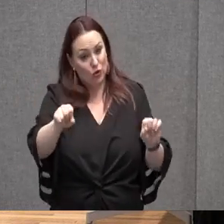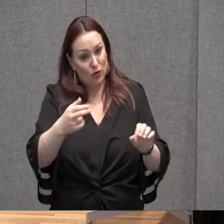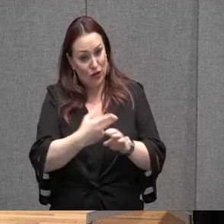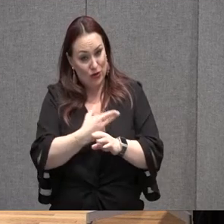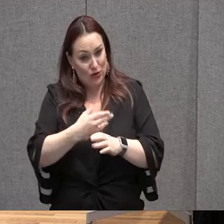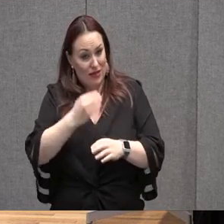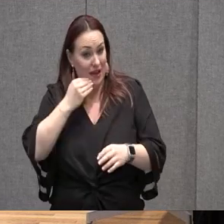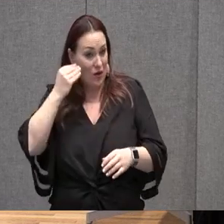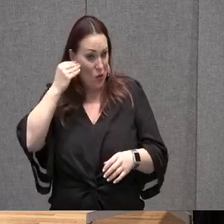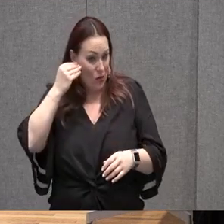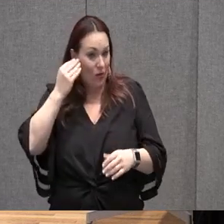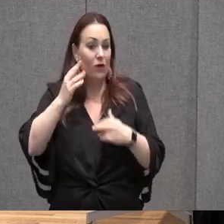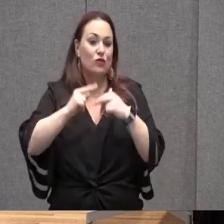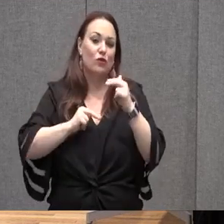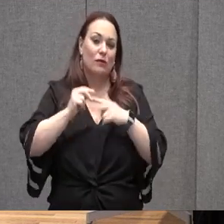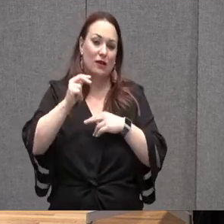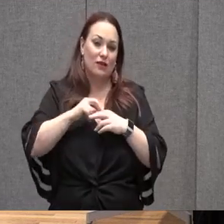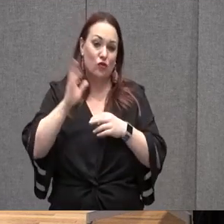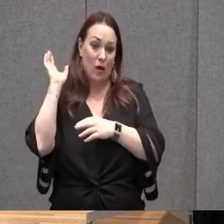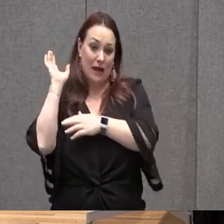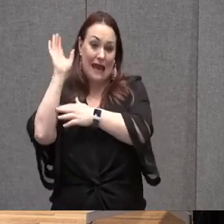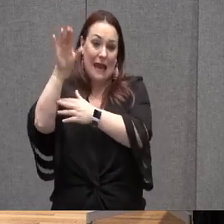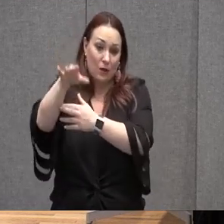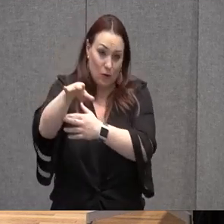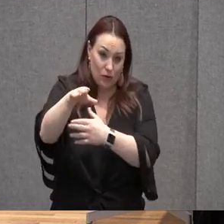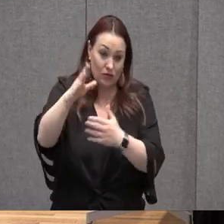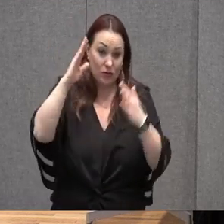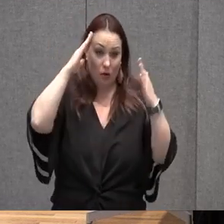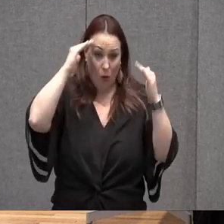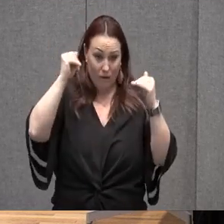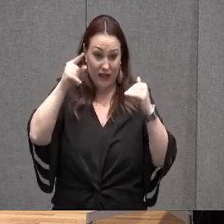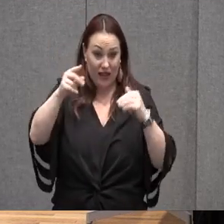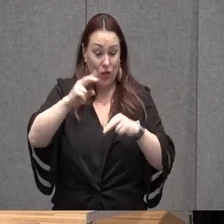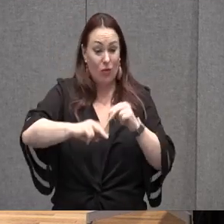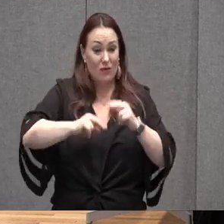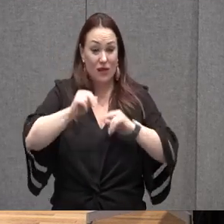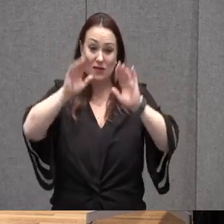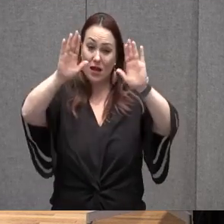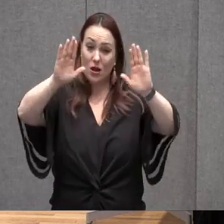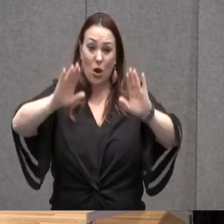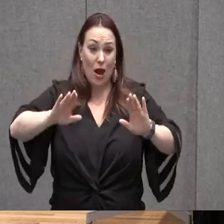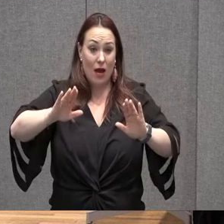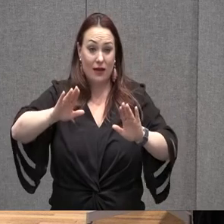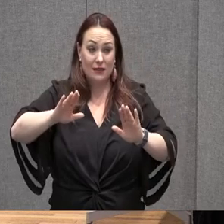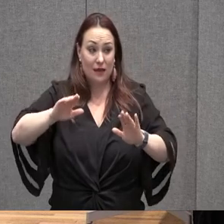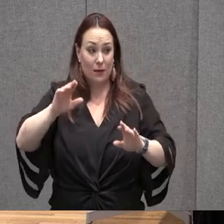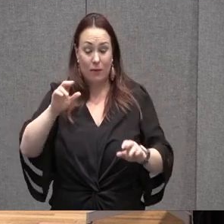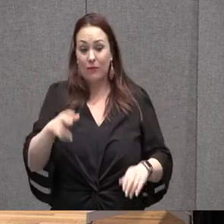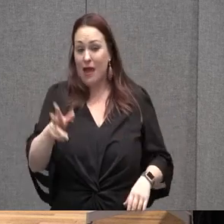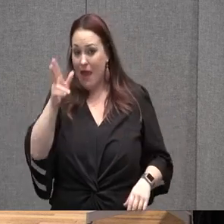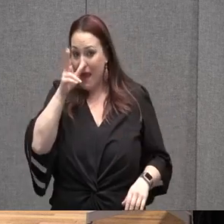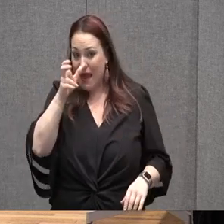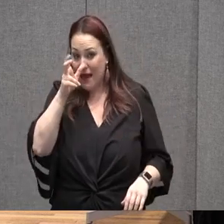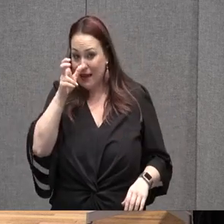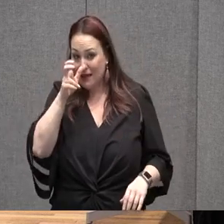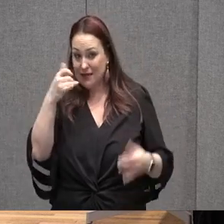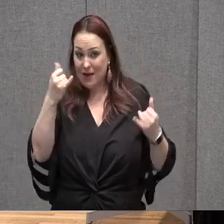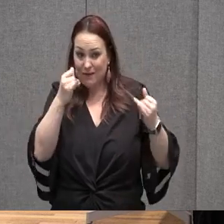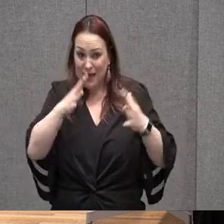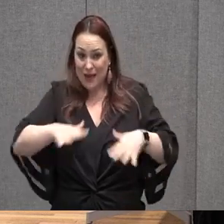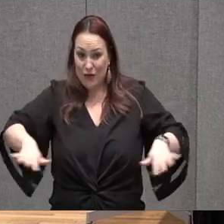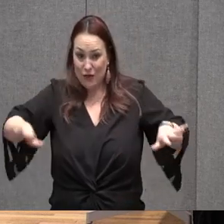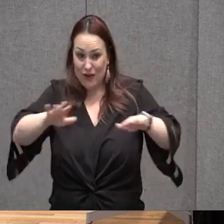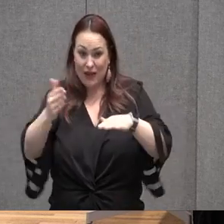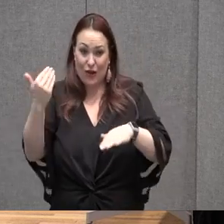home to build your catapult? Hopefully you built an awesome ant playground like we did in our last